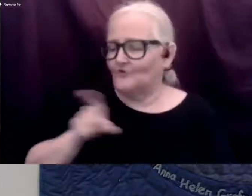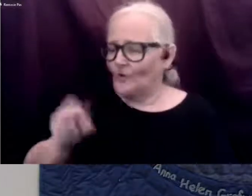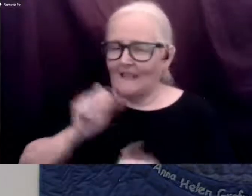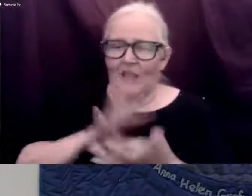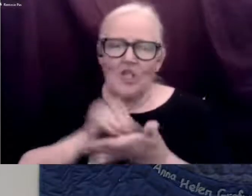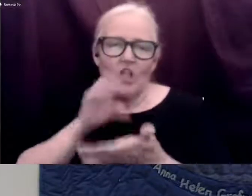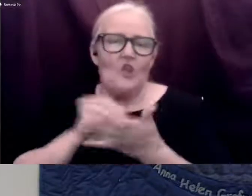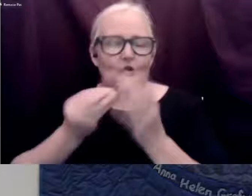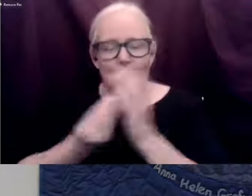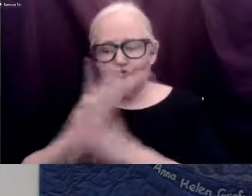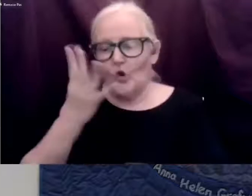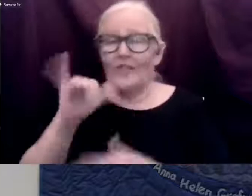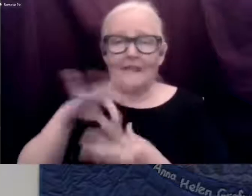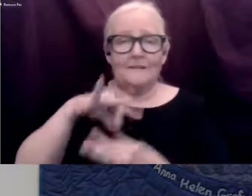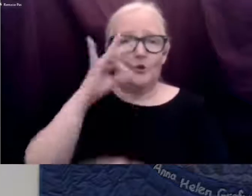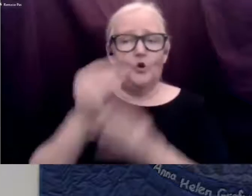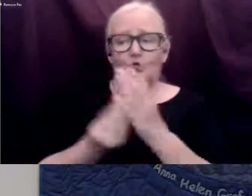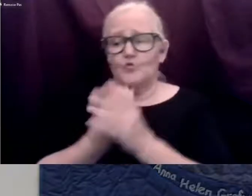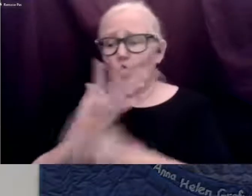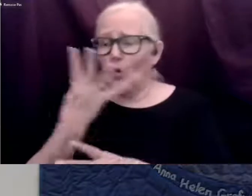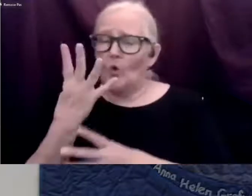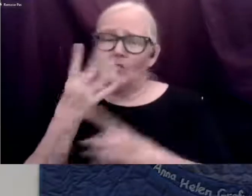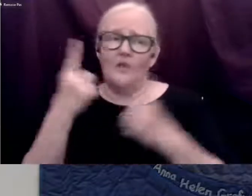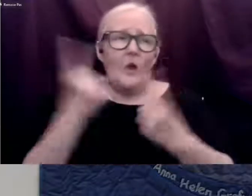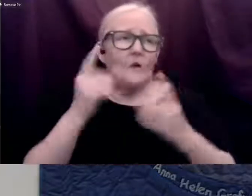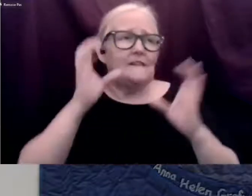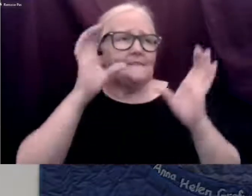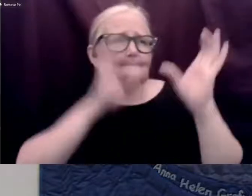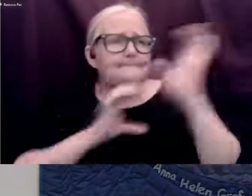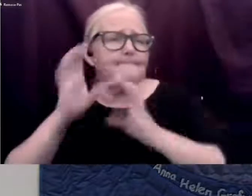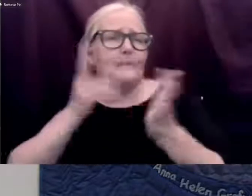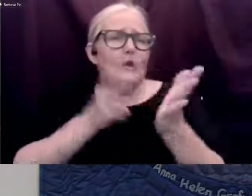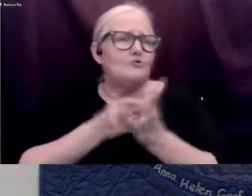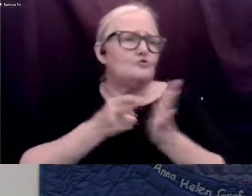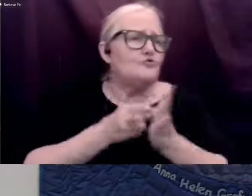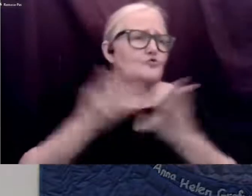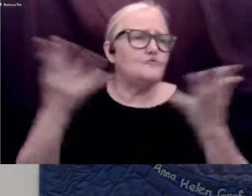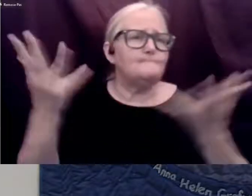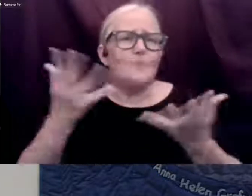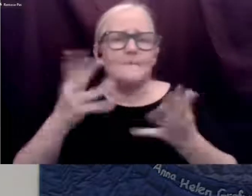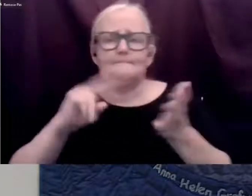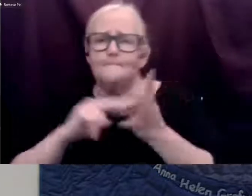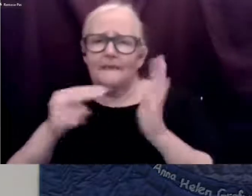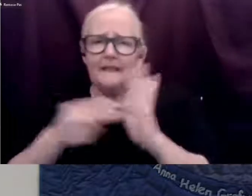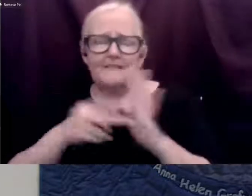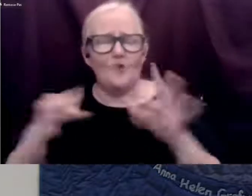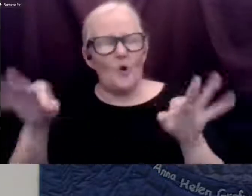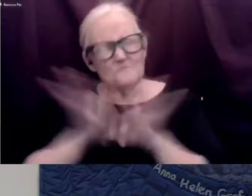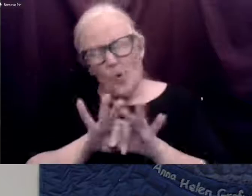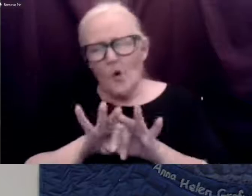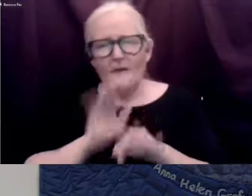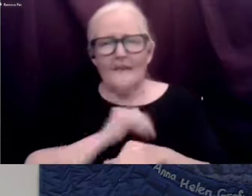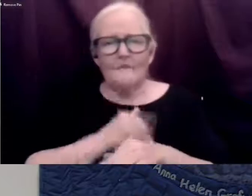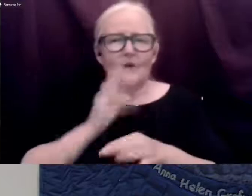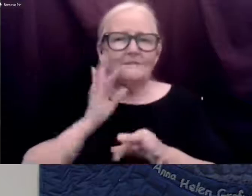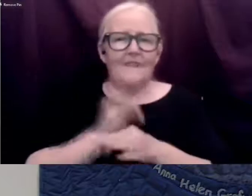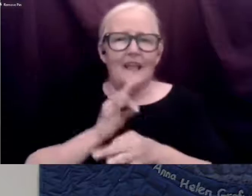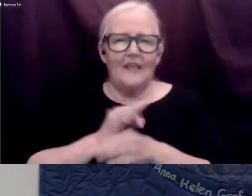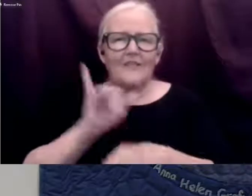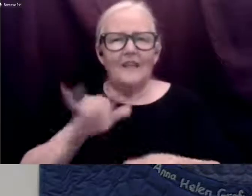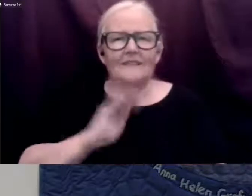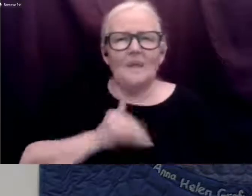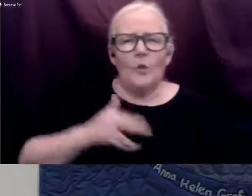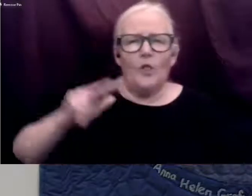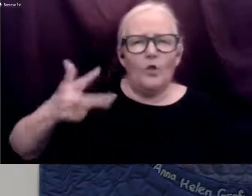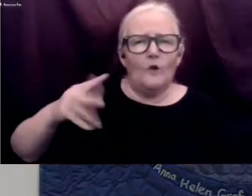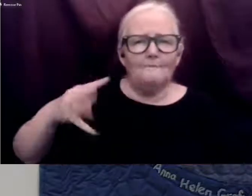never-ending search for truth and meaning are so important in our faith that they make up our 3rd and 4th principles. And if growth and the